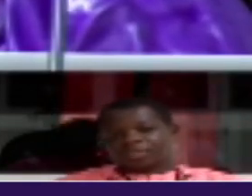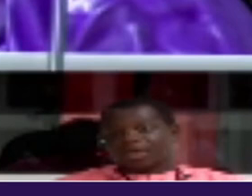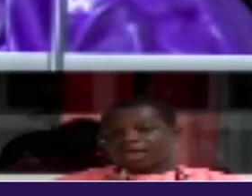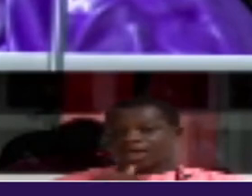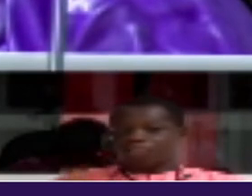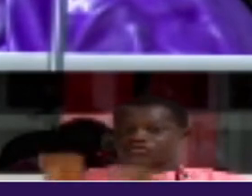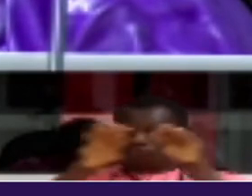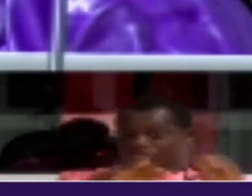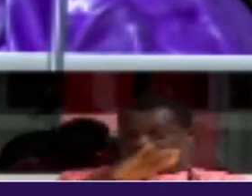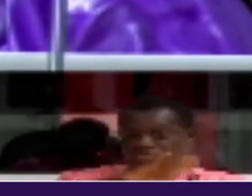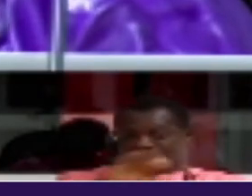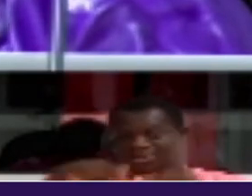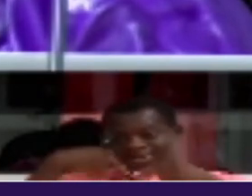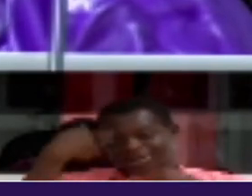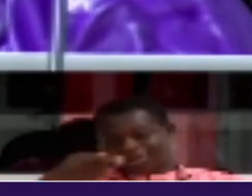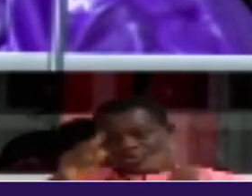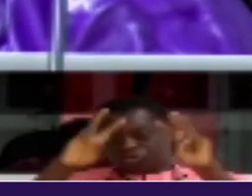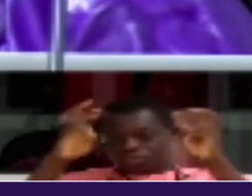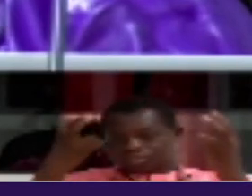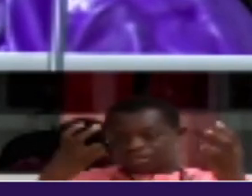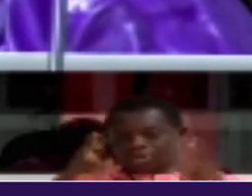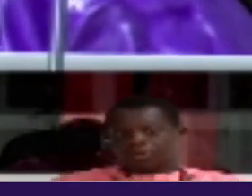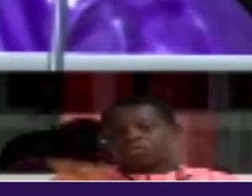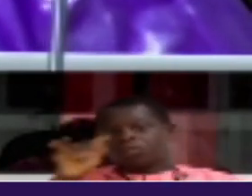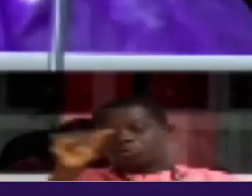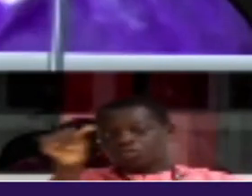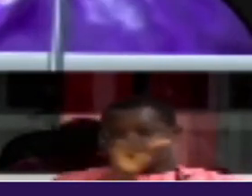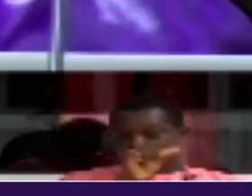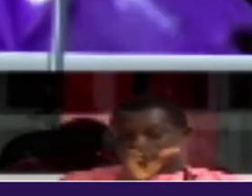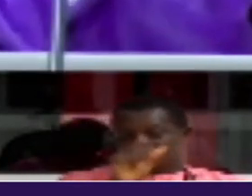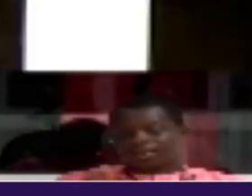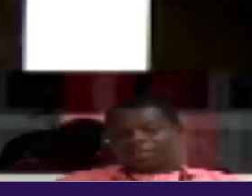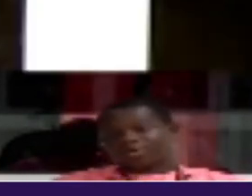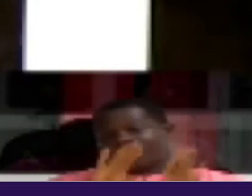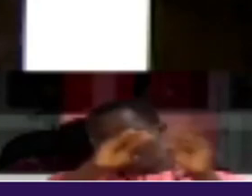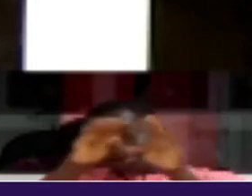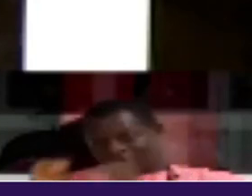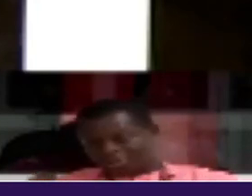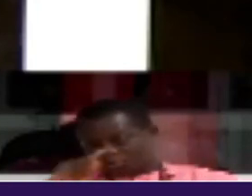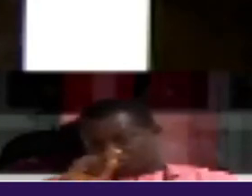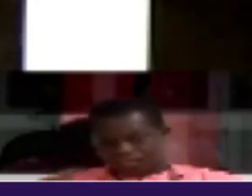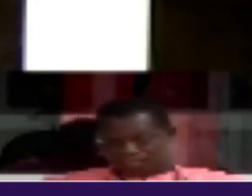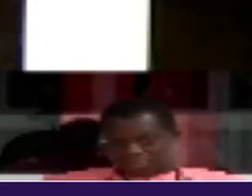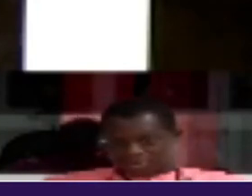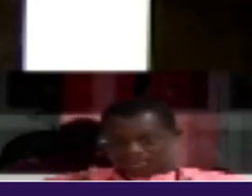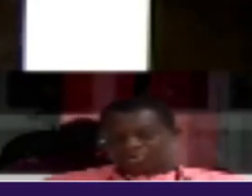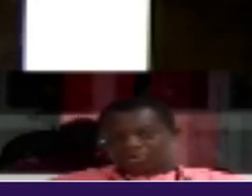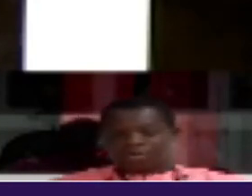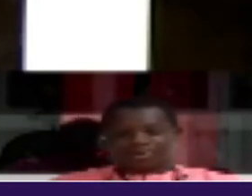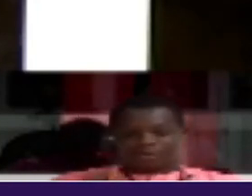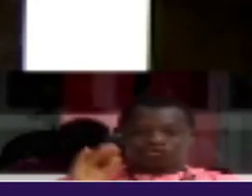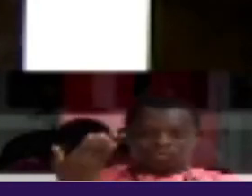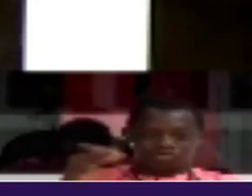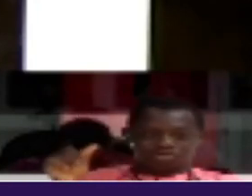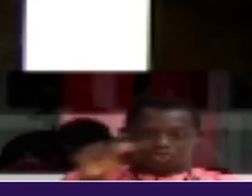I'll move on to the next topic. Yes, sir. Which other operation did you participate in? This was another day.